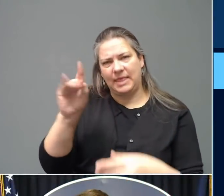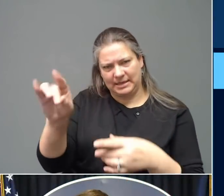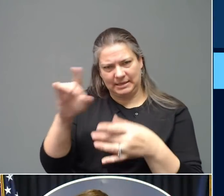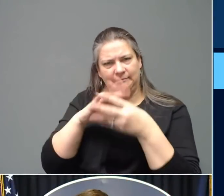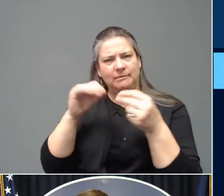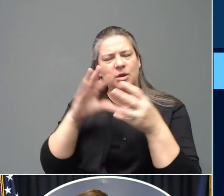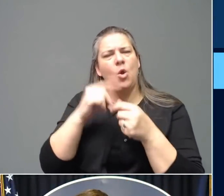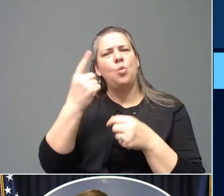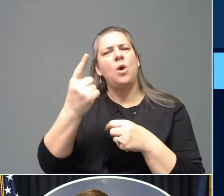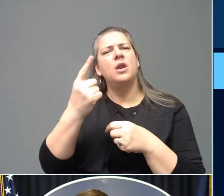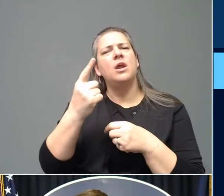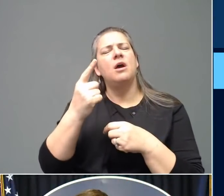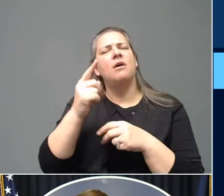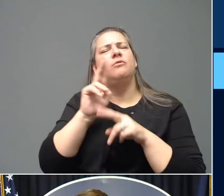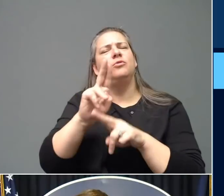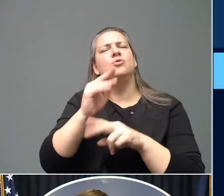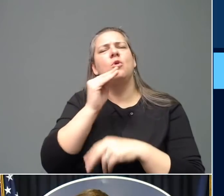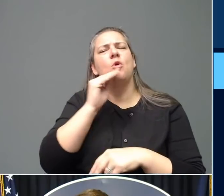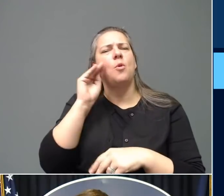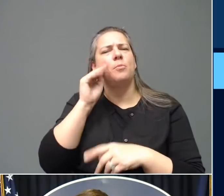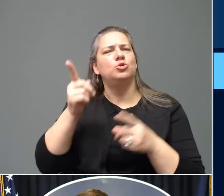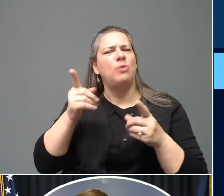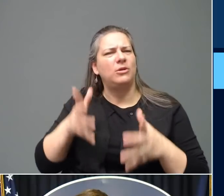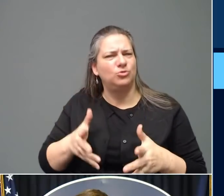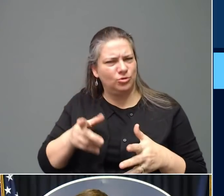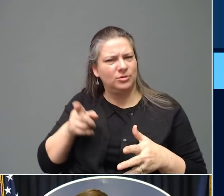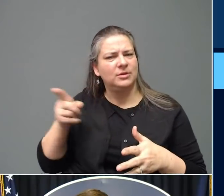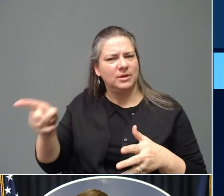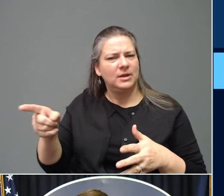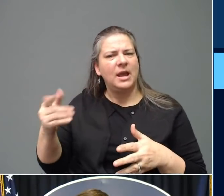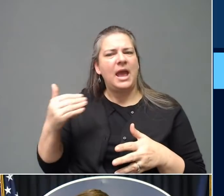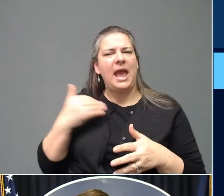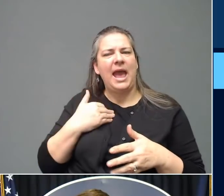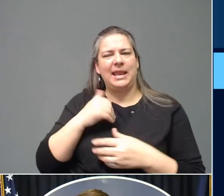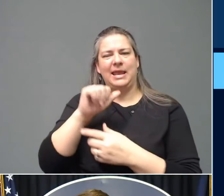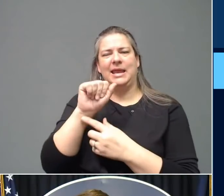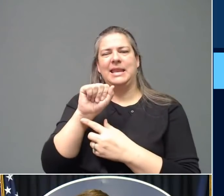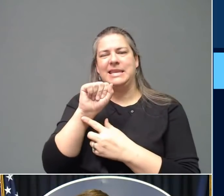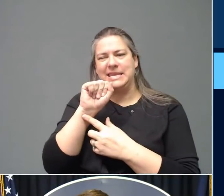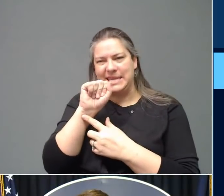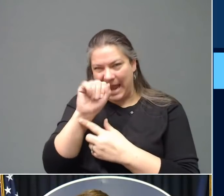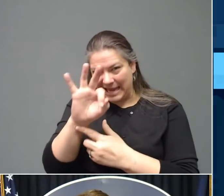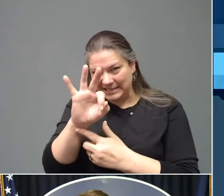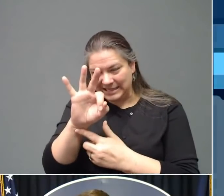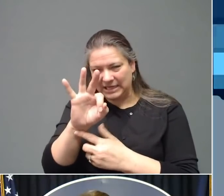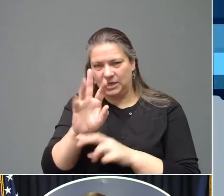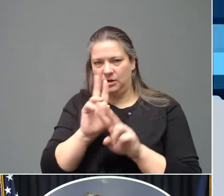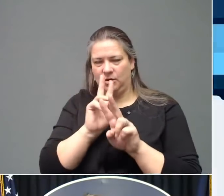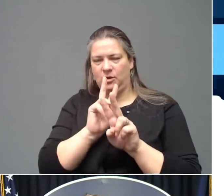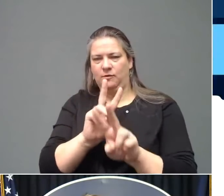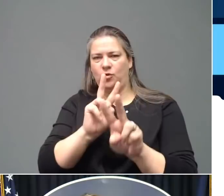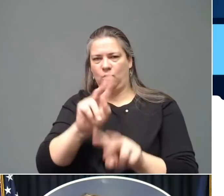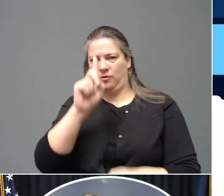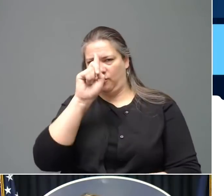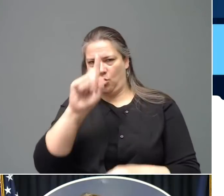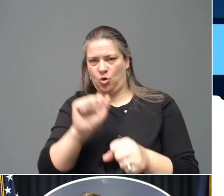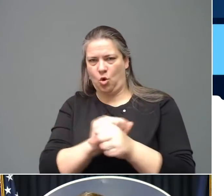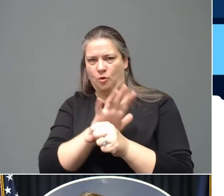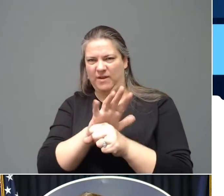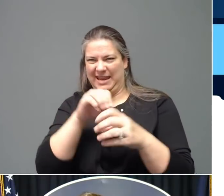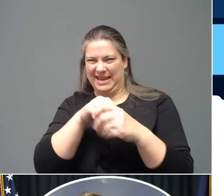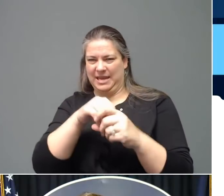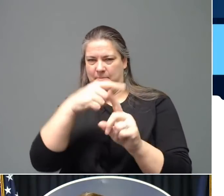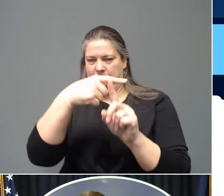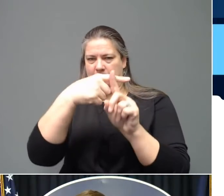who held 19 COVID-19 related funerals in December alone. For that